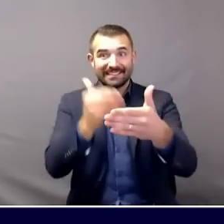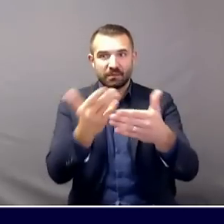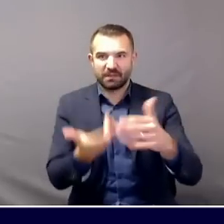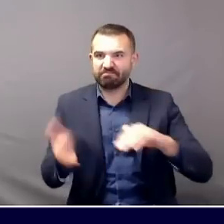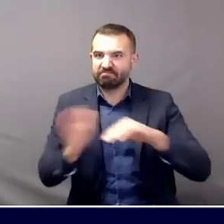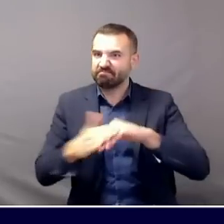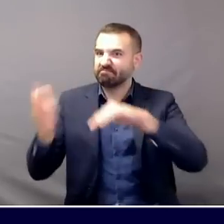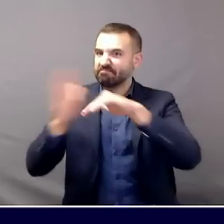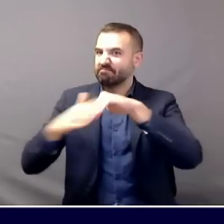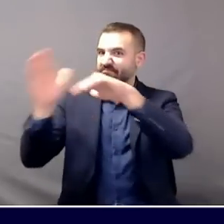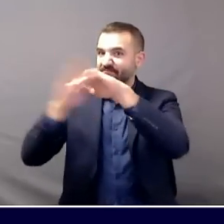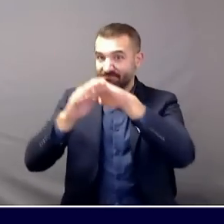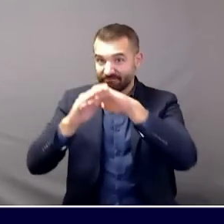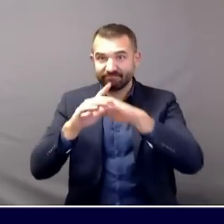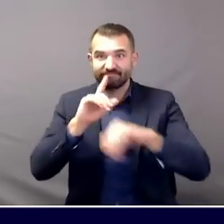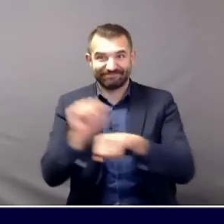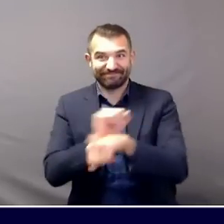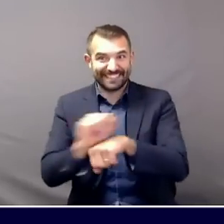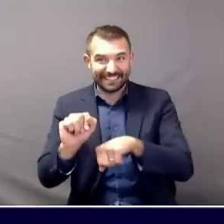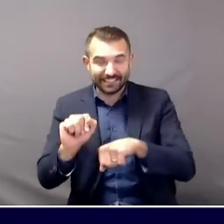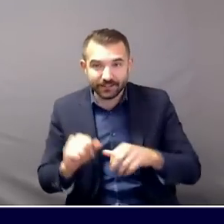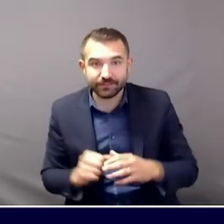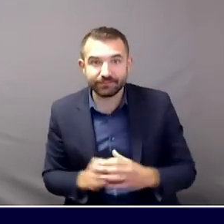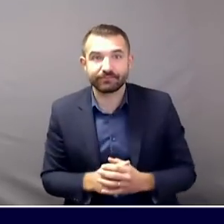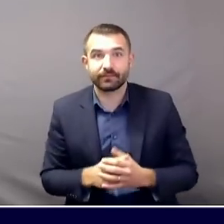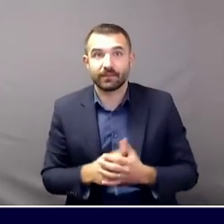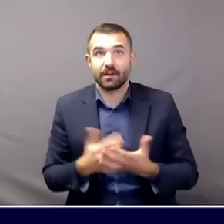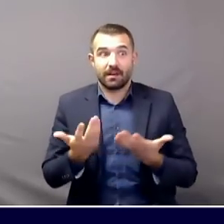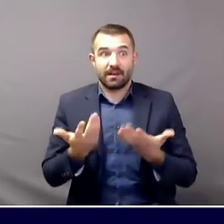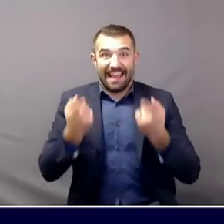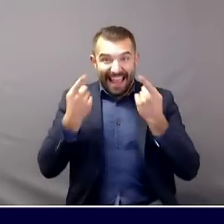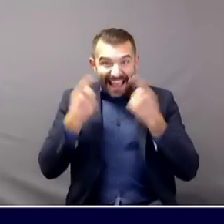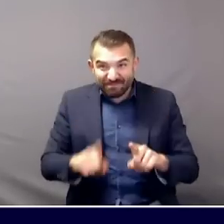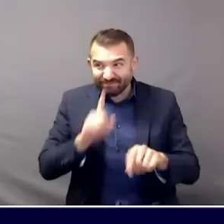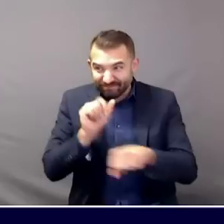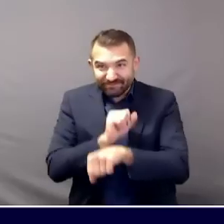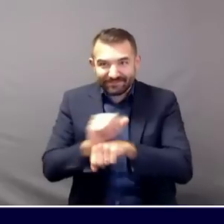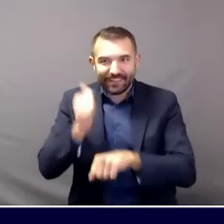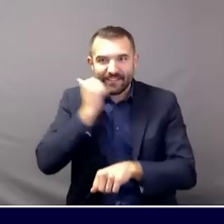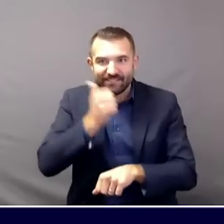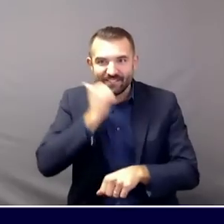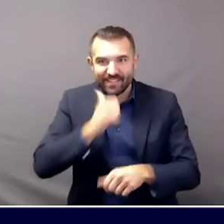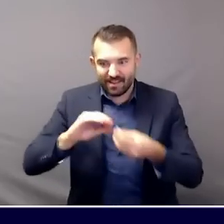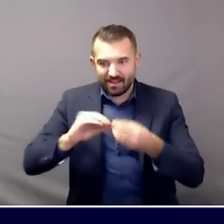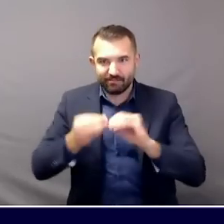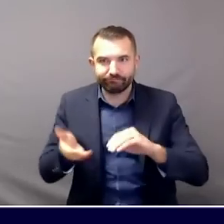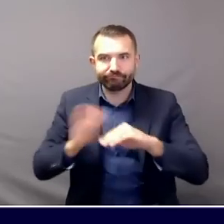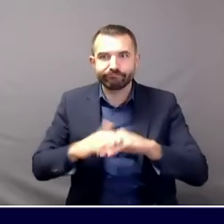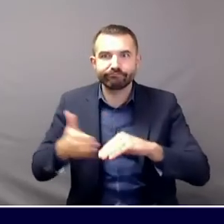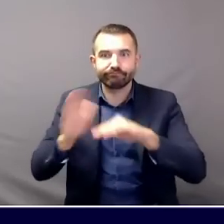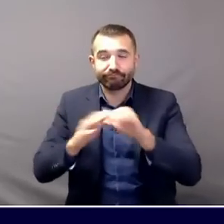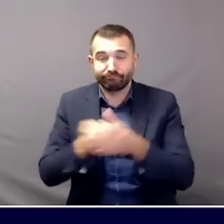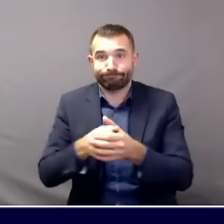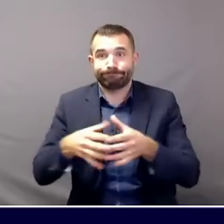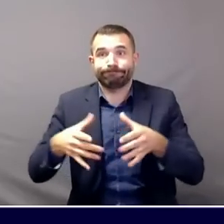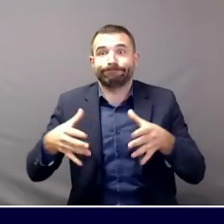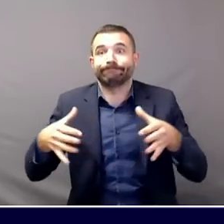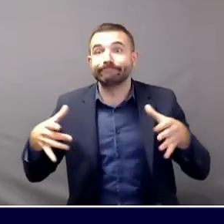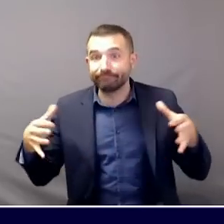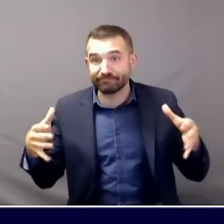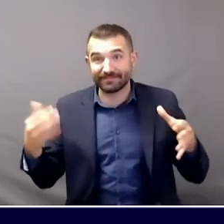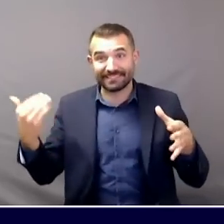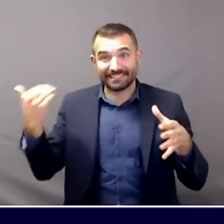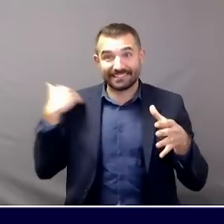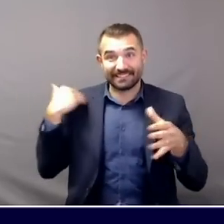it's expanding, it's growing by the day. Back in March, we knew very little about the virus,